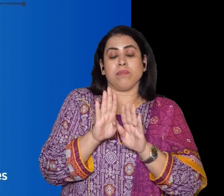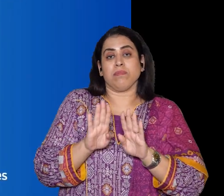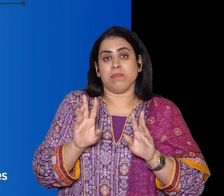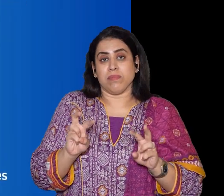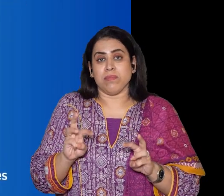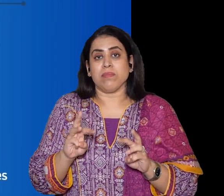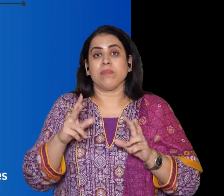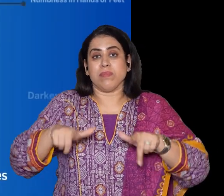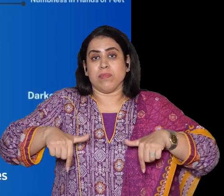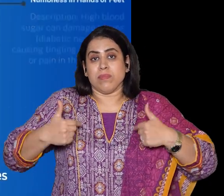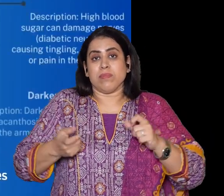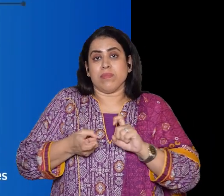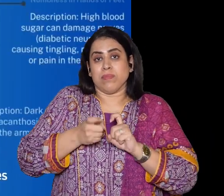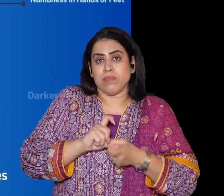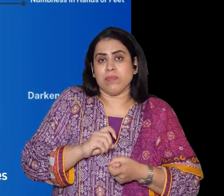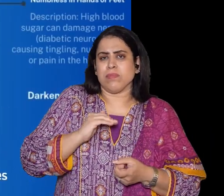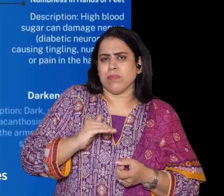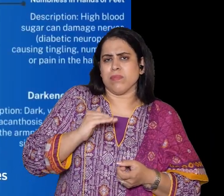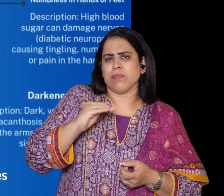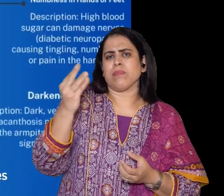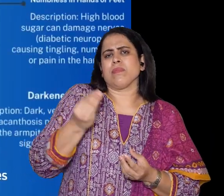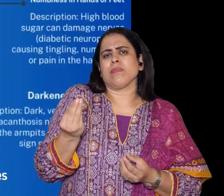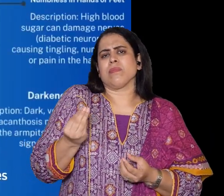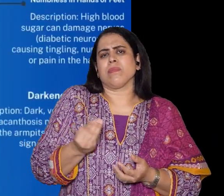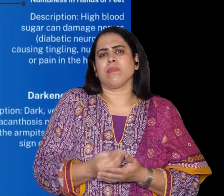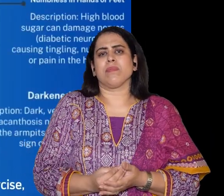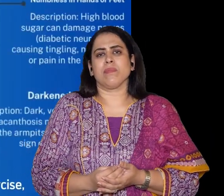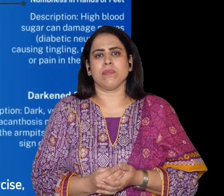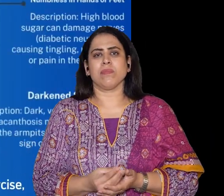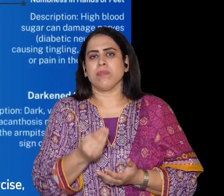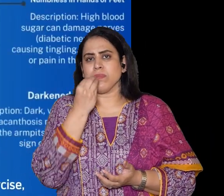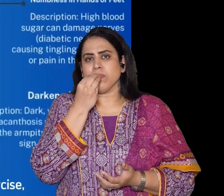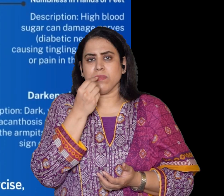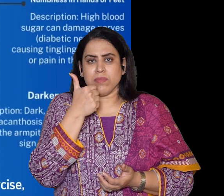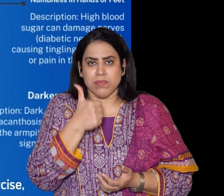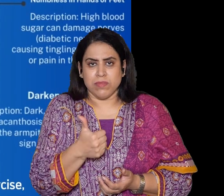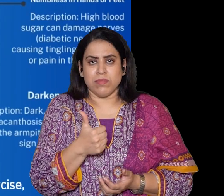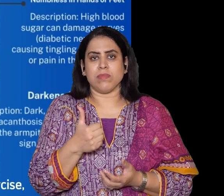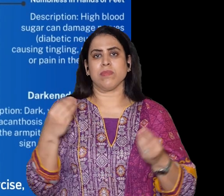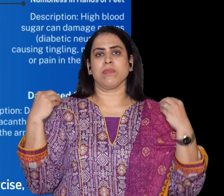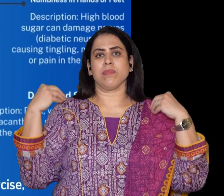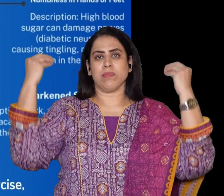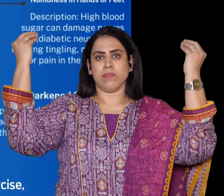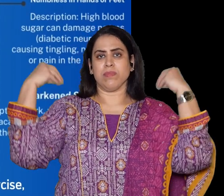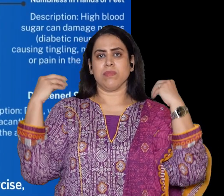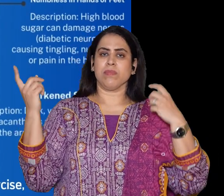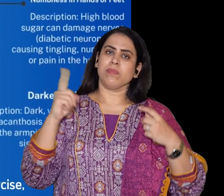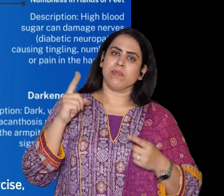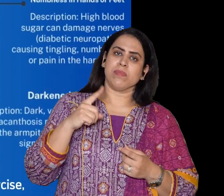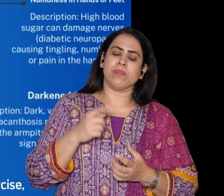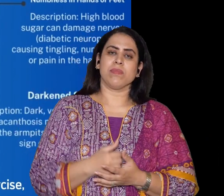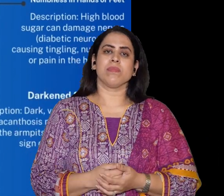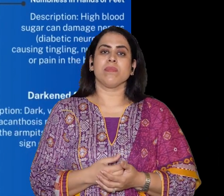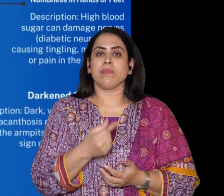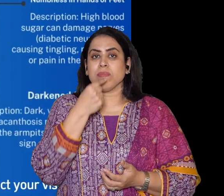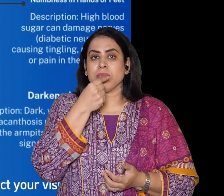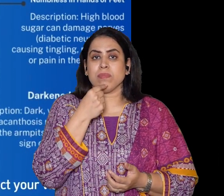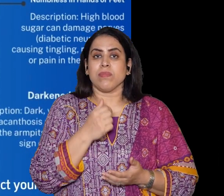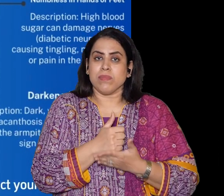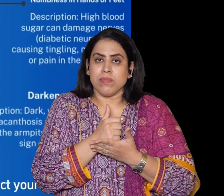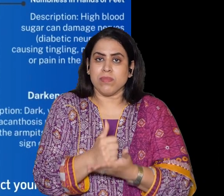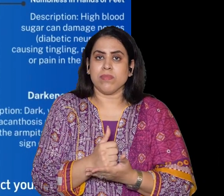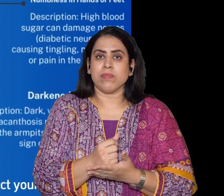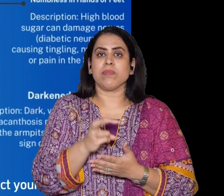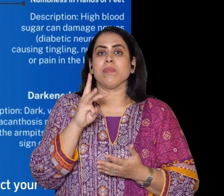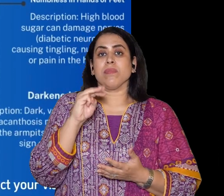Prevention and management start with lifestyle changes. Simple steps like maintaining a balanced diet, Regular exercise and routine